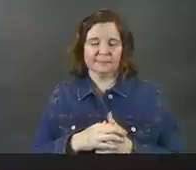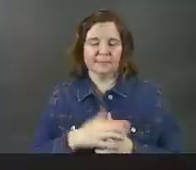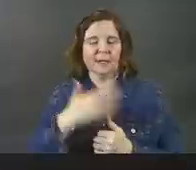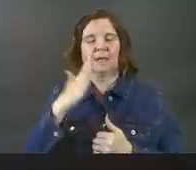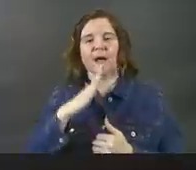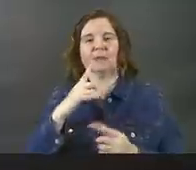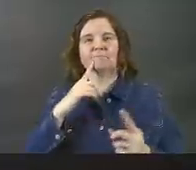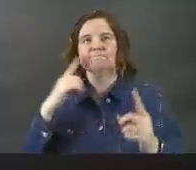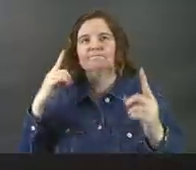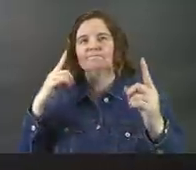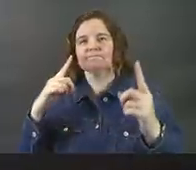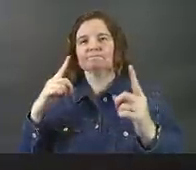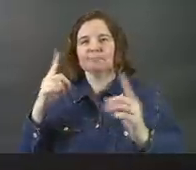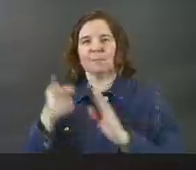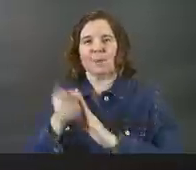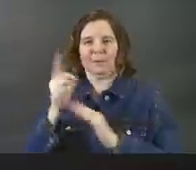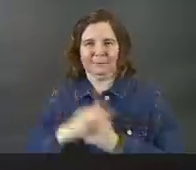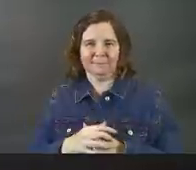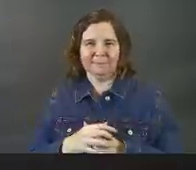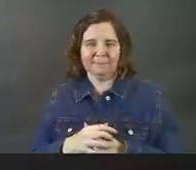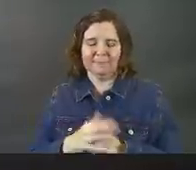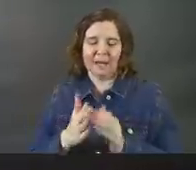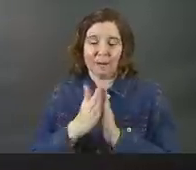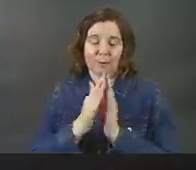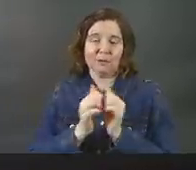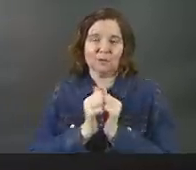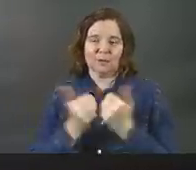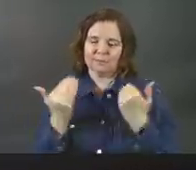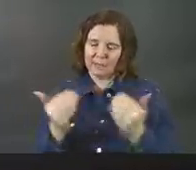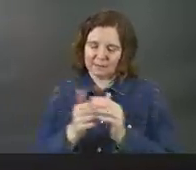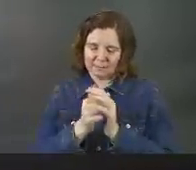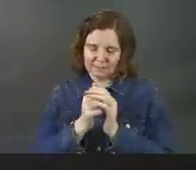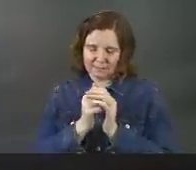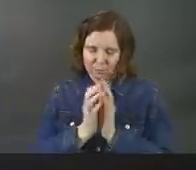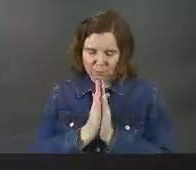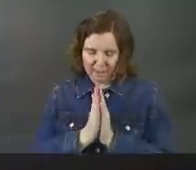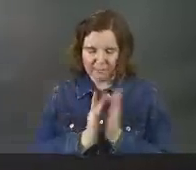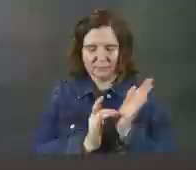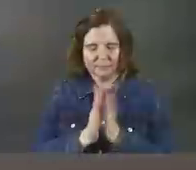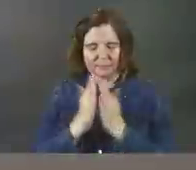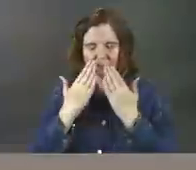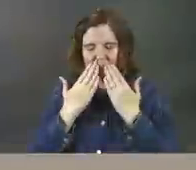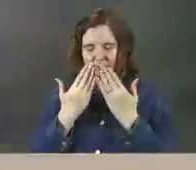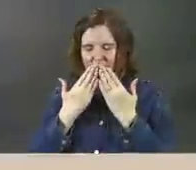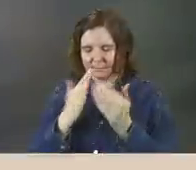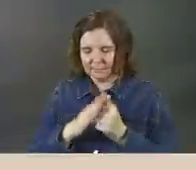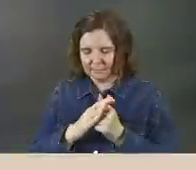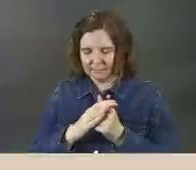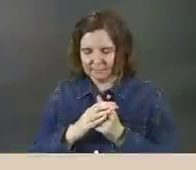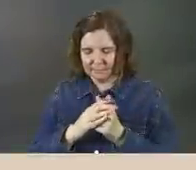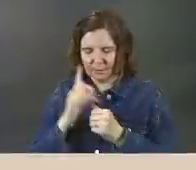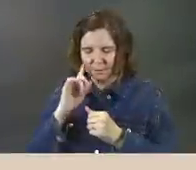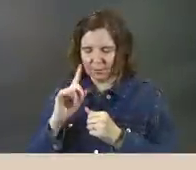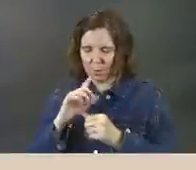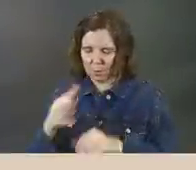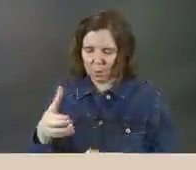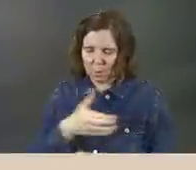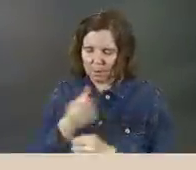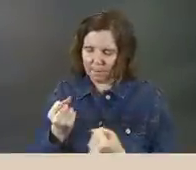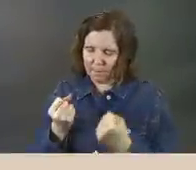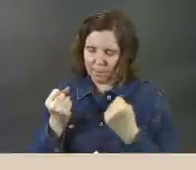It's God's ultimate moment. We're gonna pray together. Let's pray. Jesus, we're so grateful for your